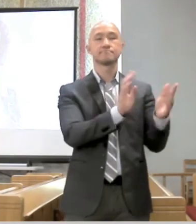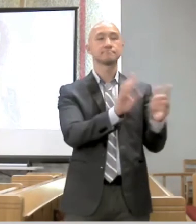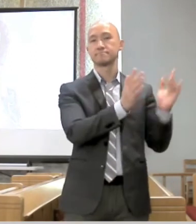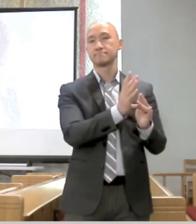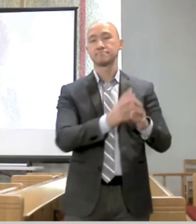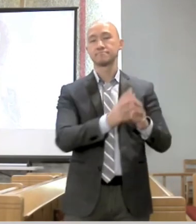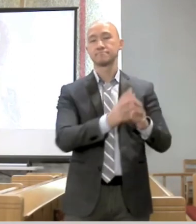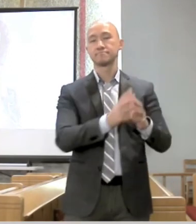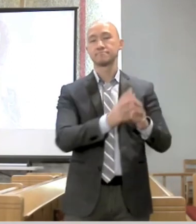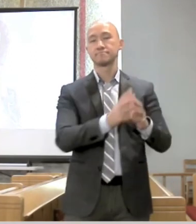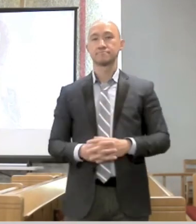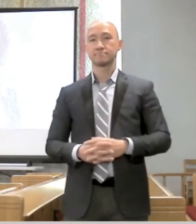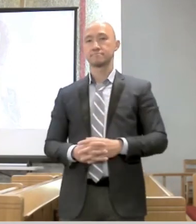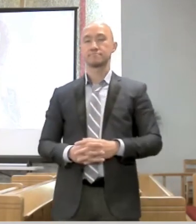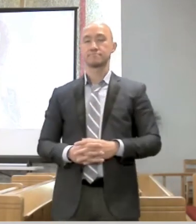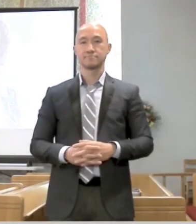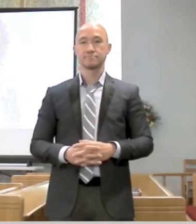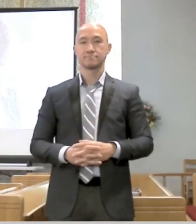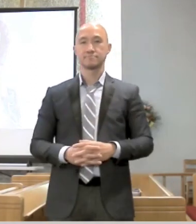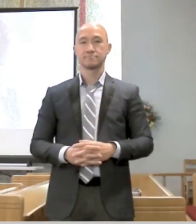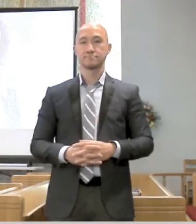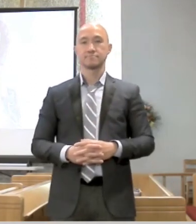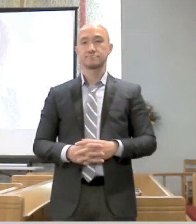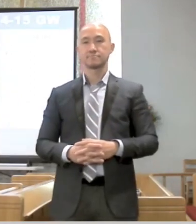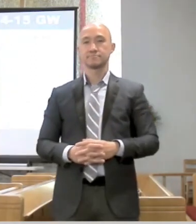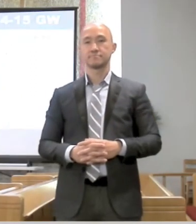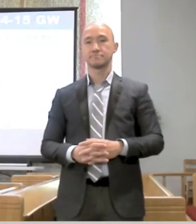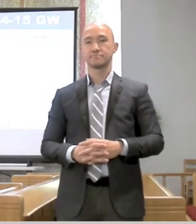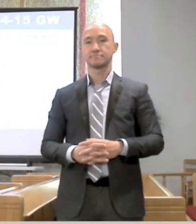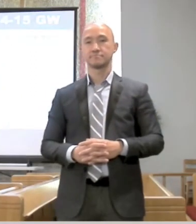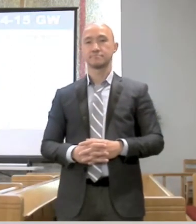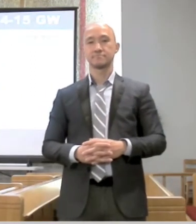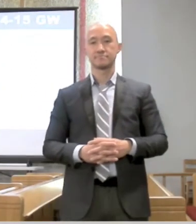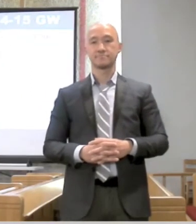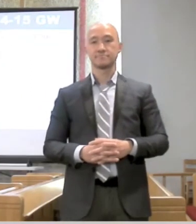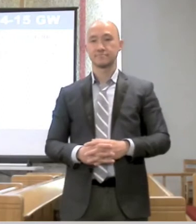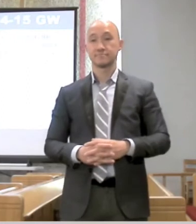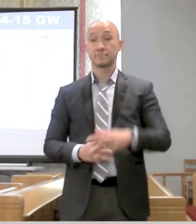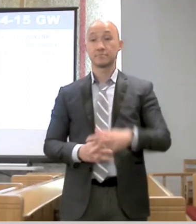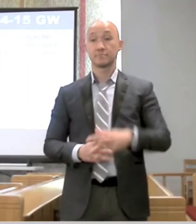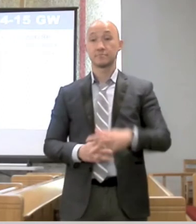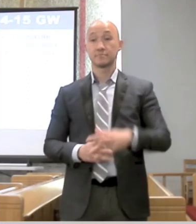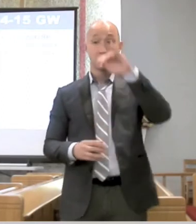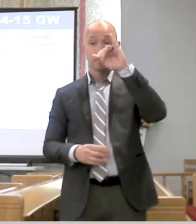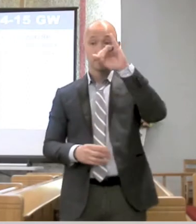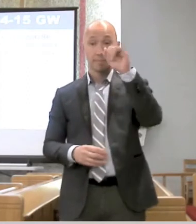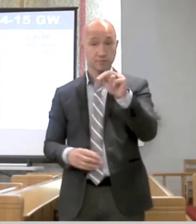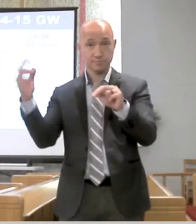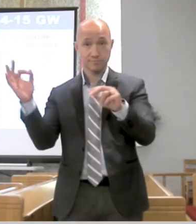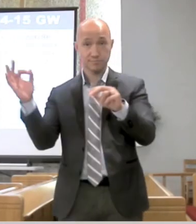Pilate had told them, behold the man, now he's going to say something else. The